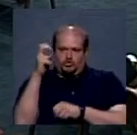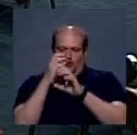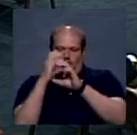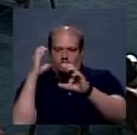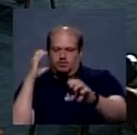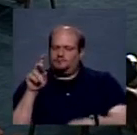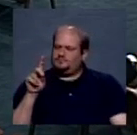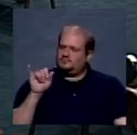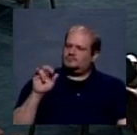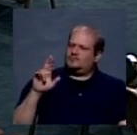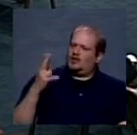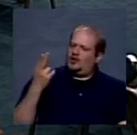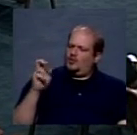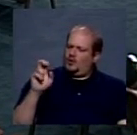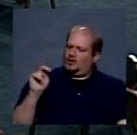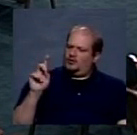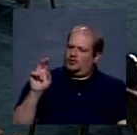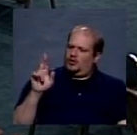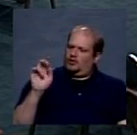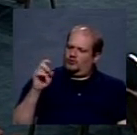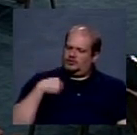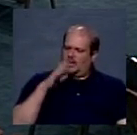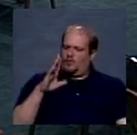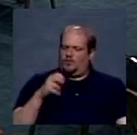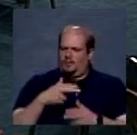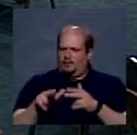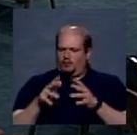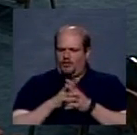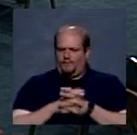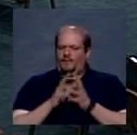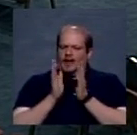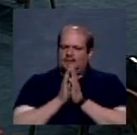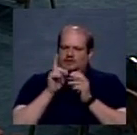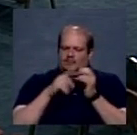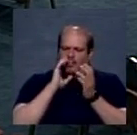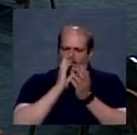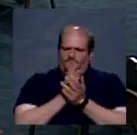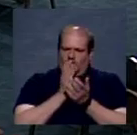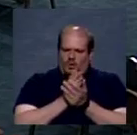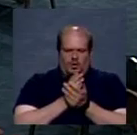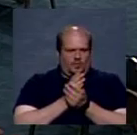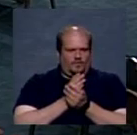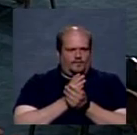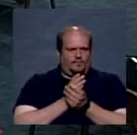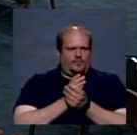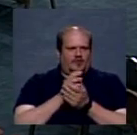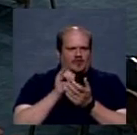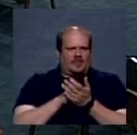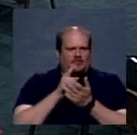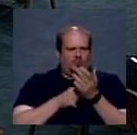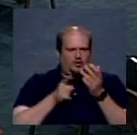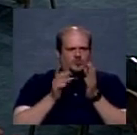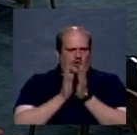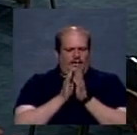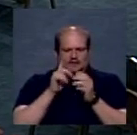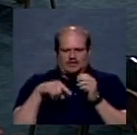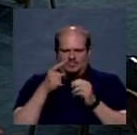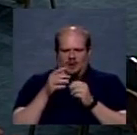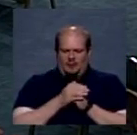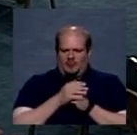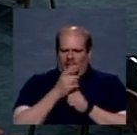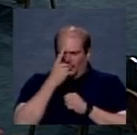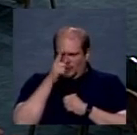Director Hendricks, you're recognized, please. I'll be brief. You were asking about the photo. Is this the one that you were asking about? I think